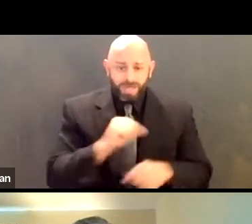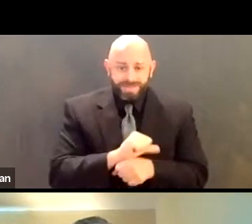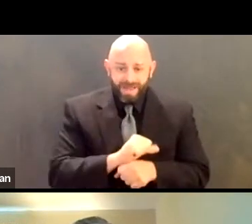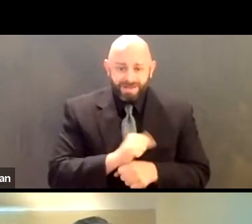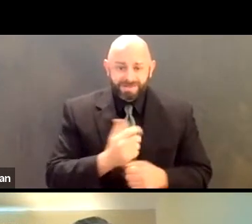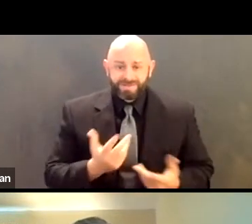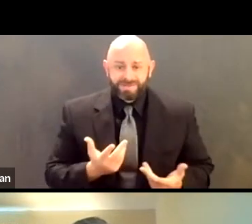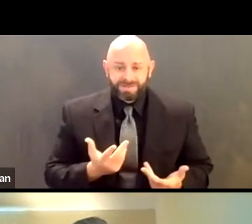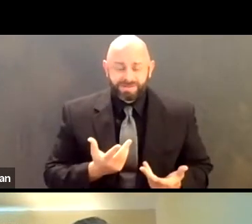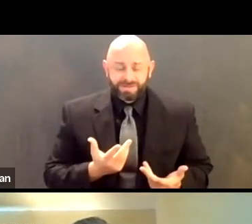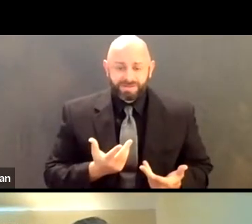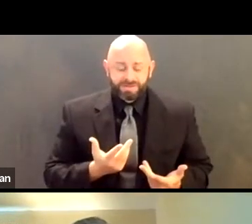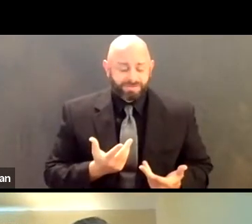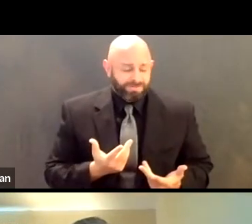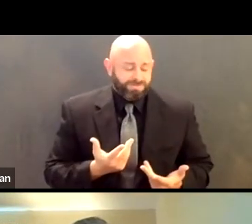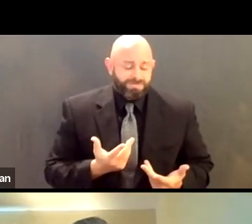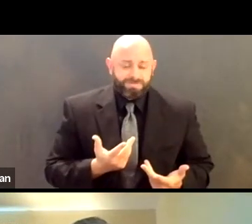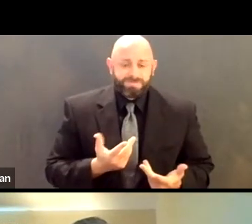just that.